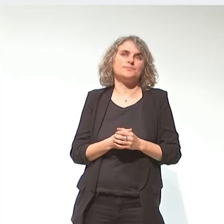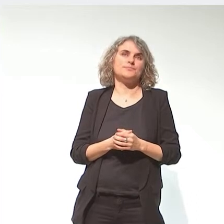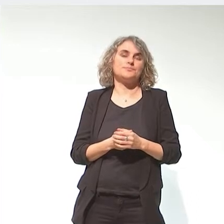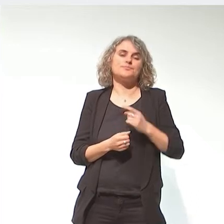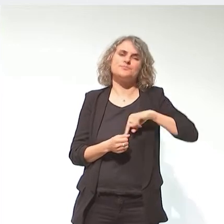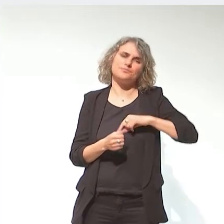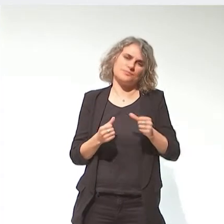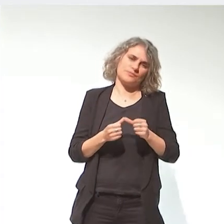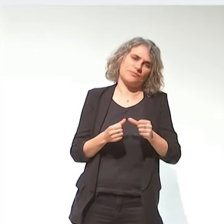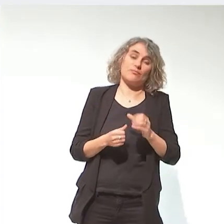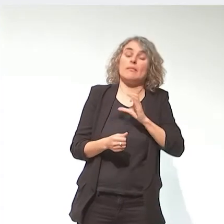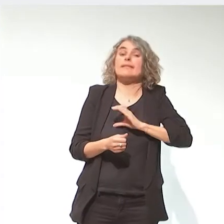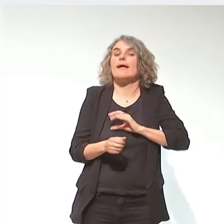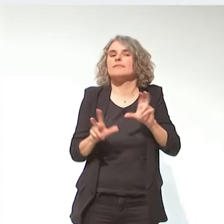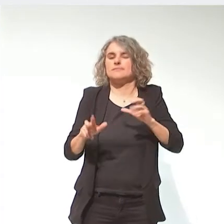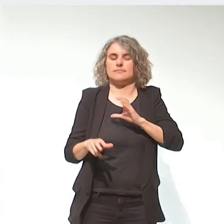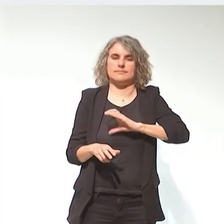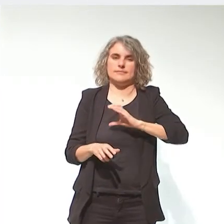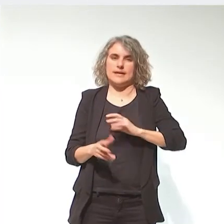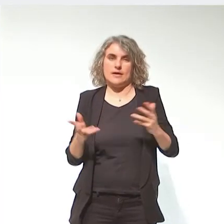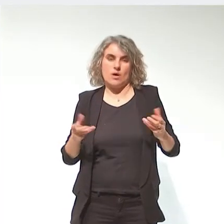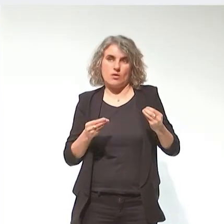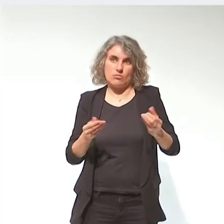is equally supporting